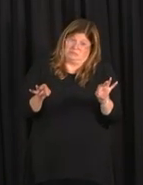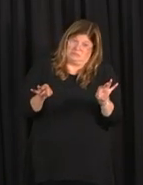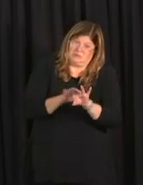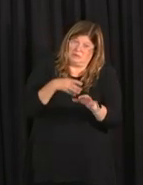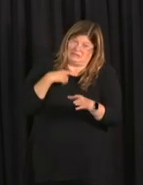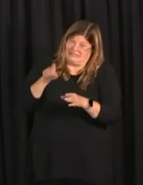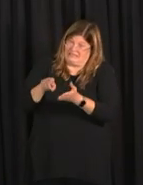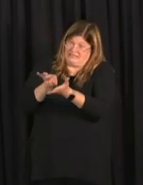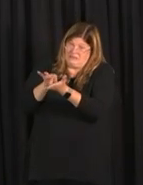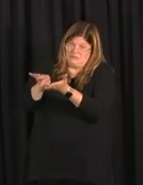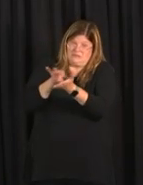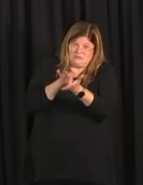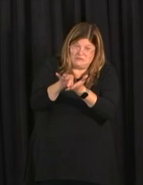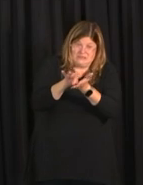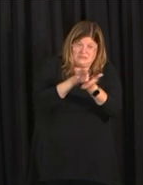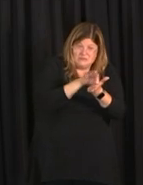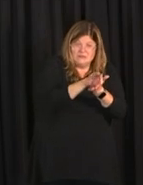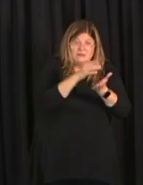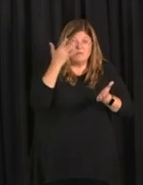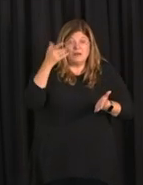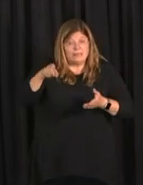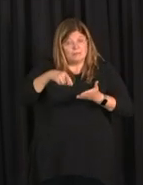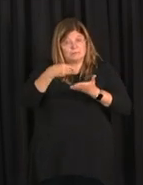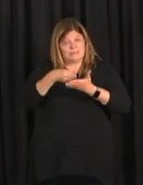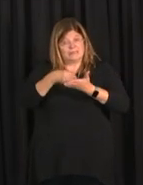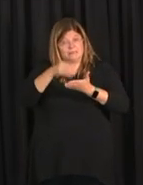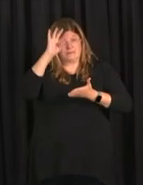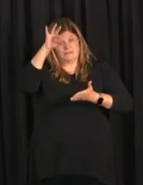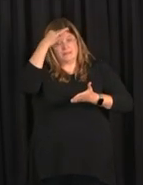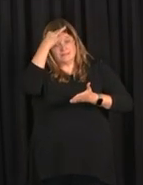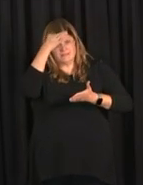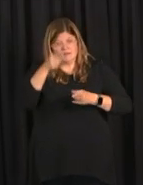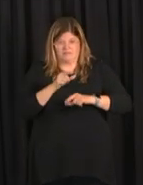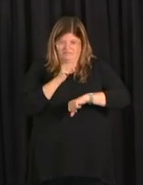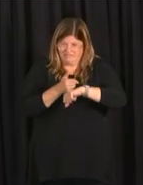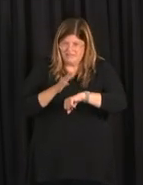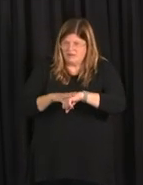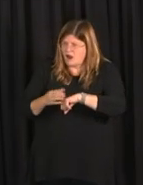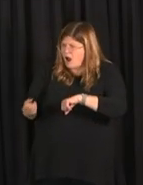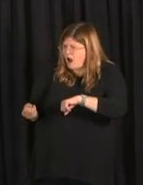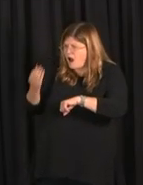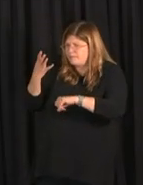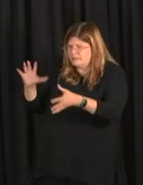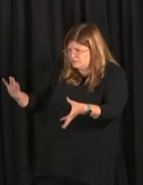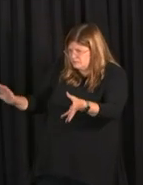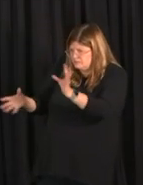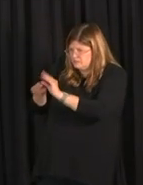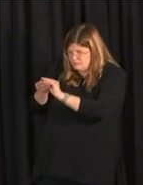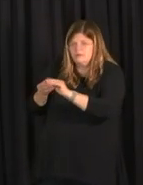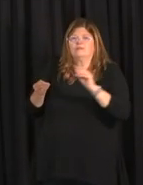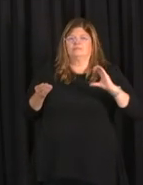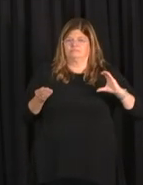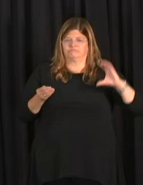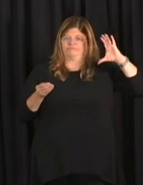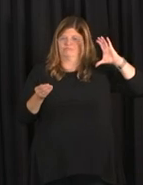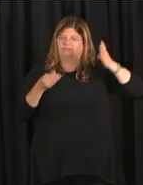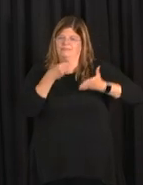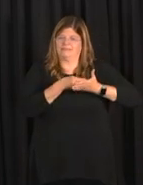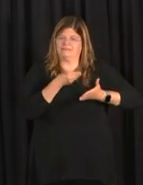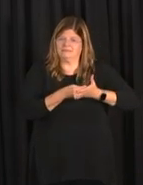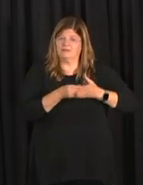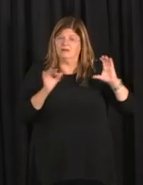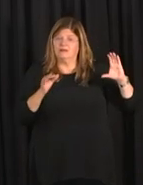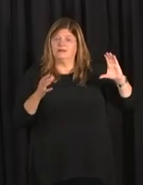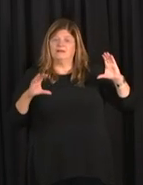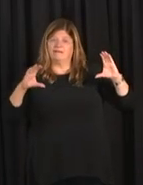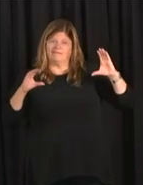because the federal dollars that do flow to the district are based on the number of people who live here. So